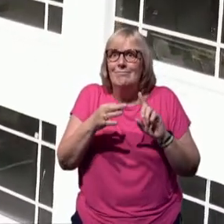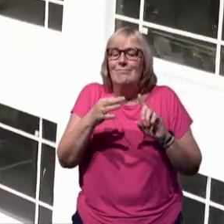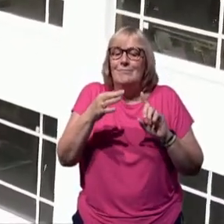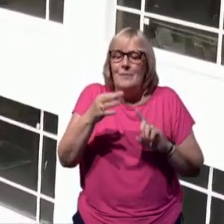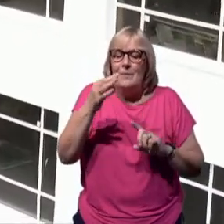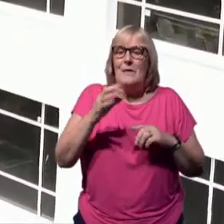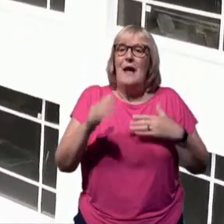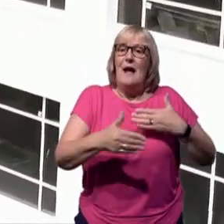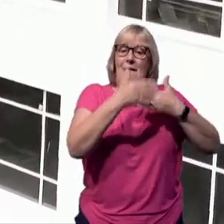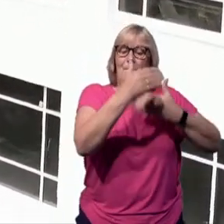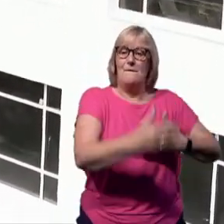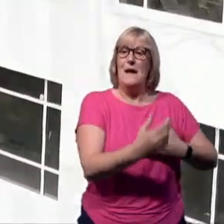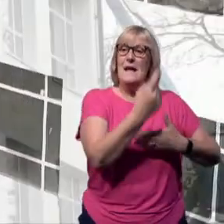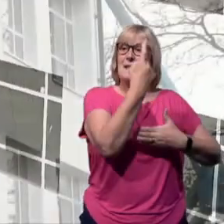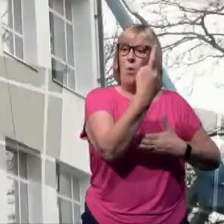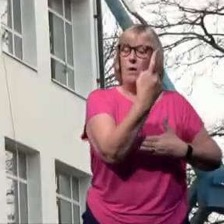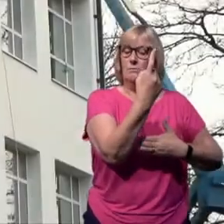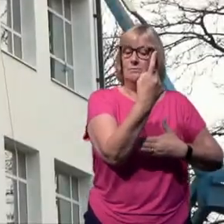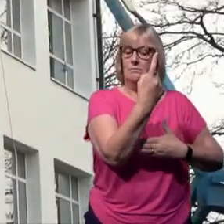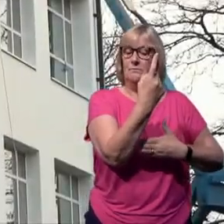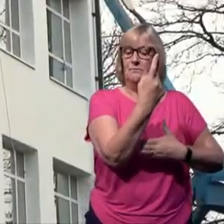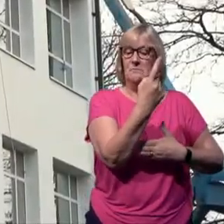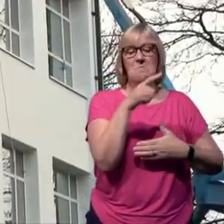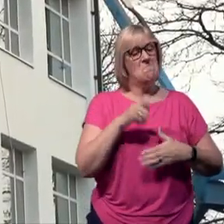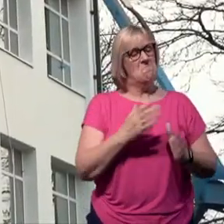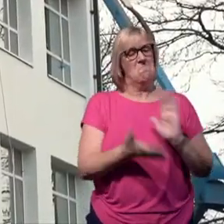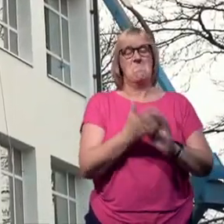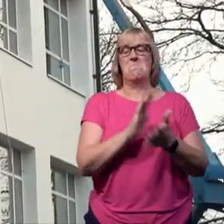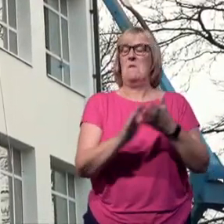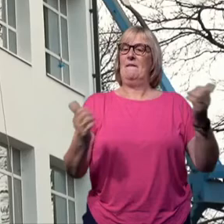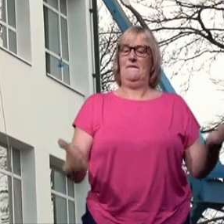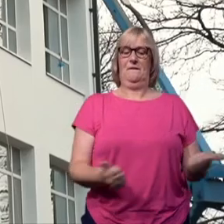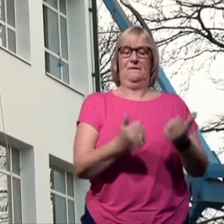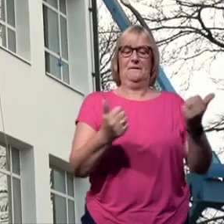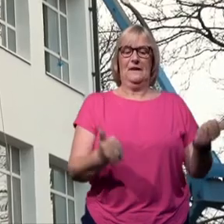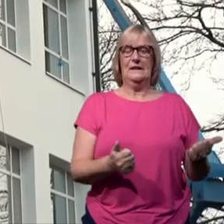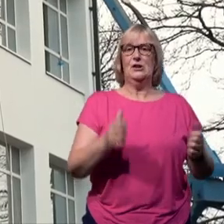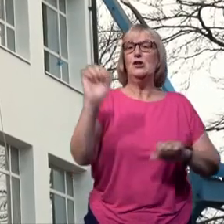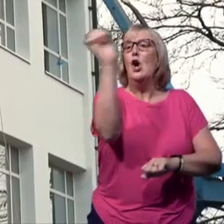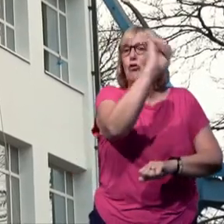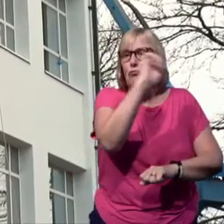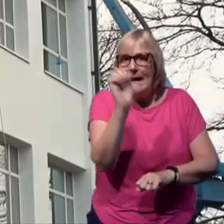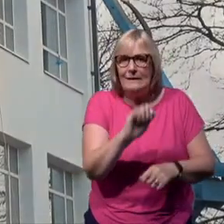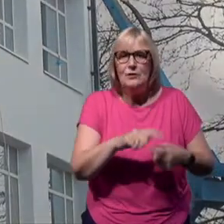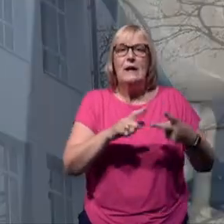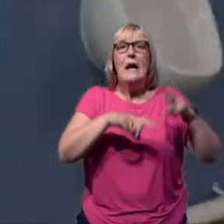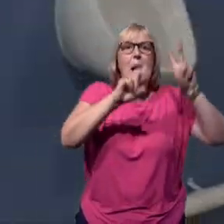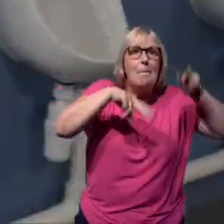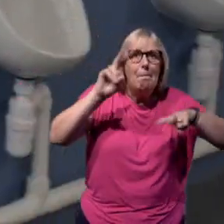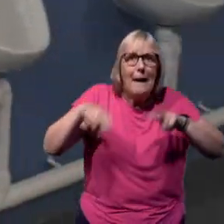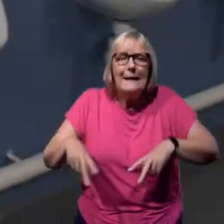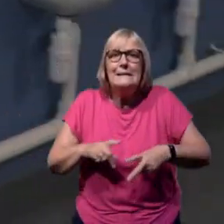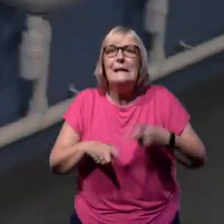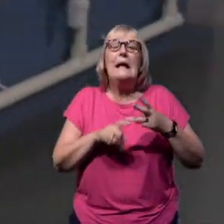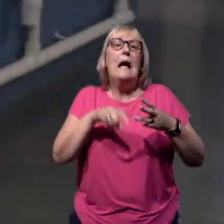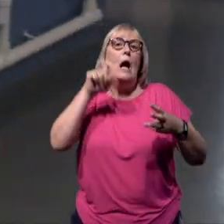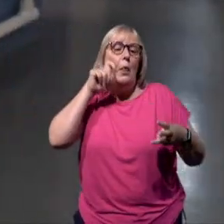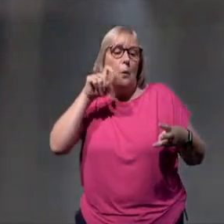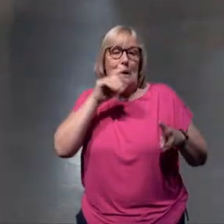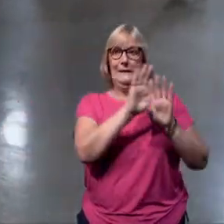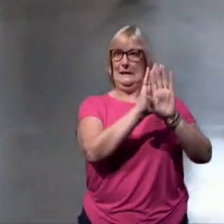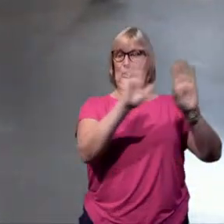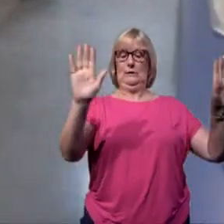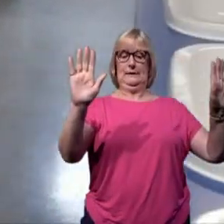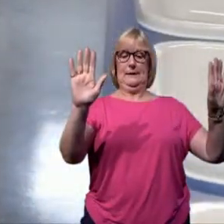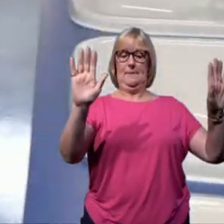Phase one of the refurbishment of the pencil factory building is complete. This involved the rendering, painting, and new windows on the front